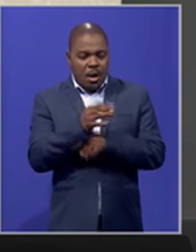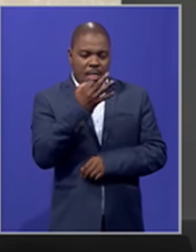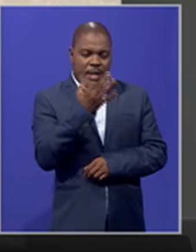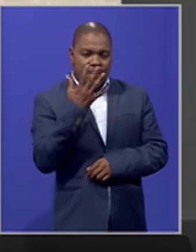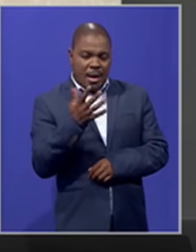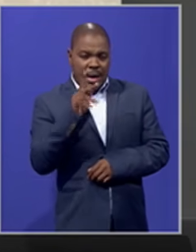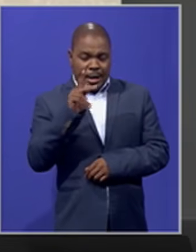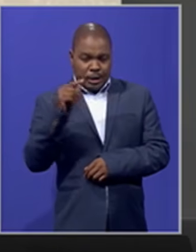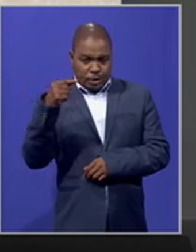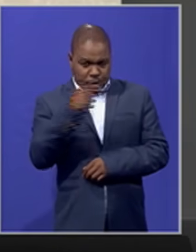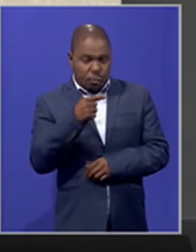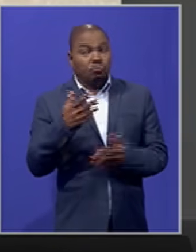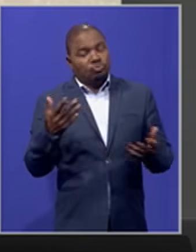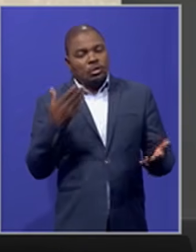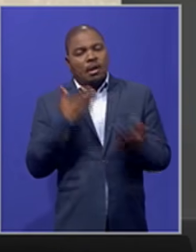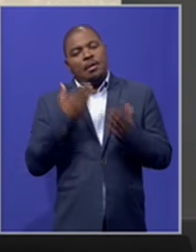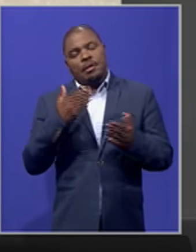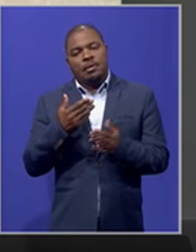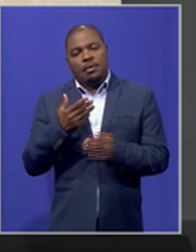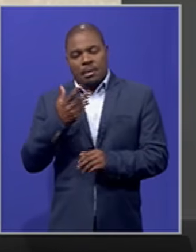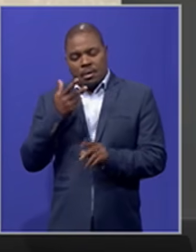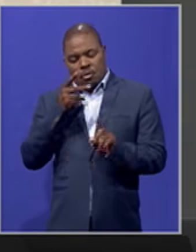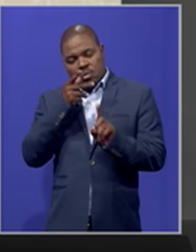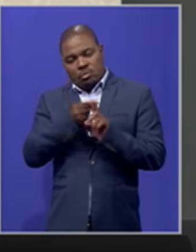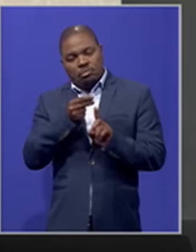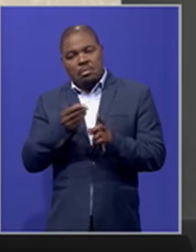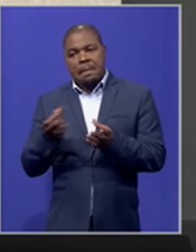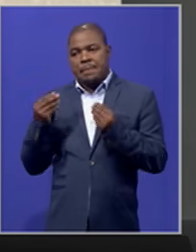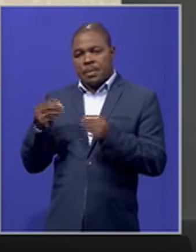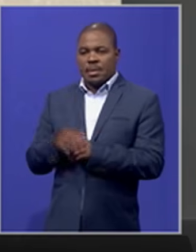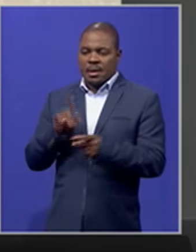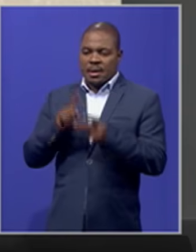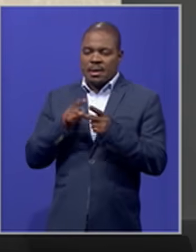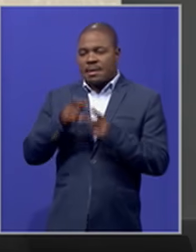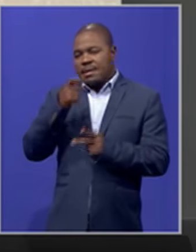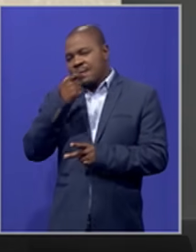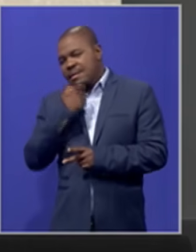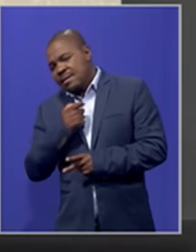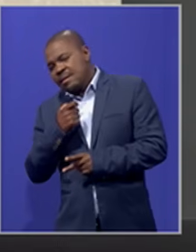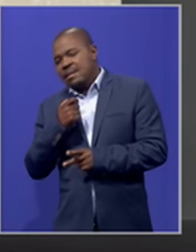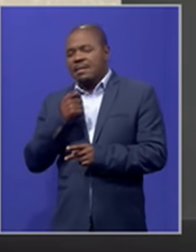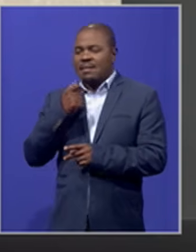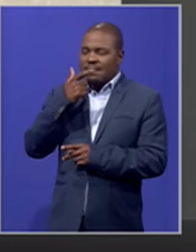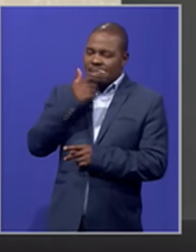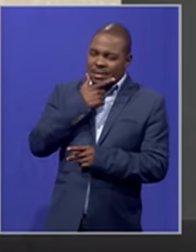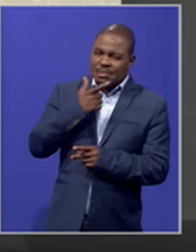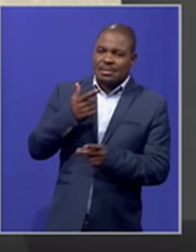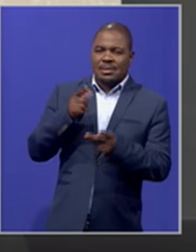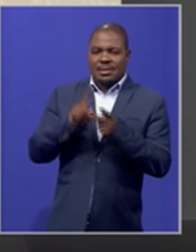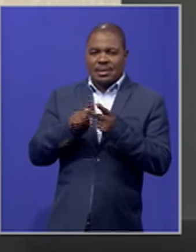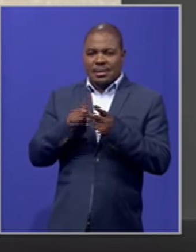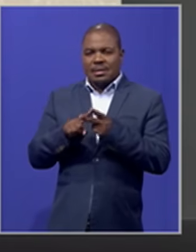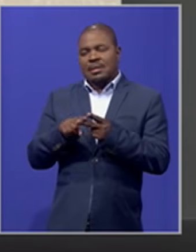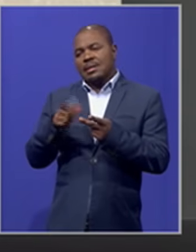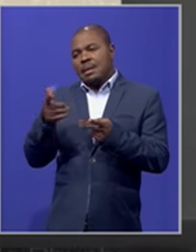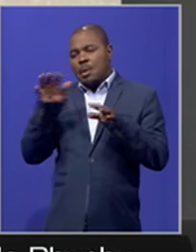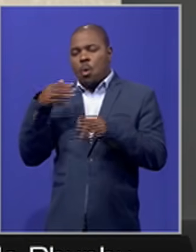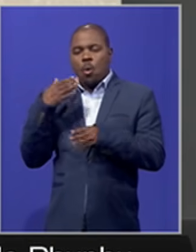nne le batho ba re ba bitsang ba re like the gay, bisexual, batho ba ba bitsang ke di-sexual